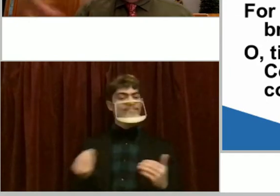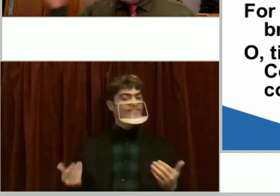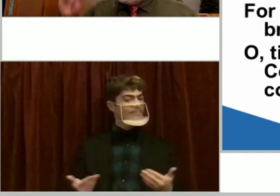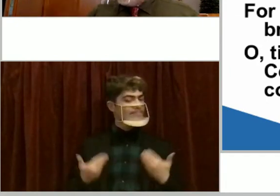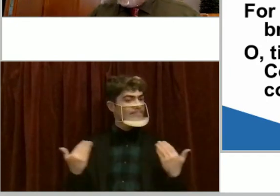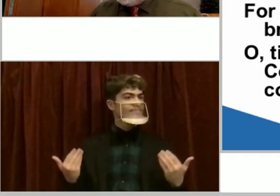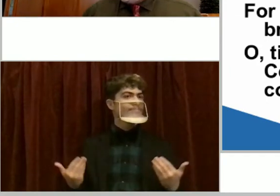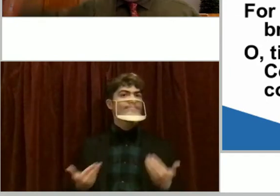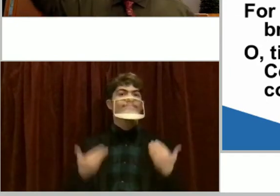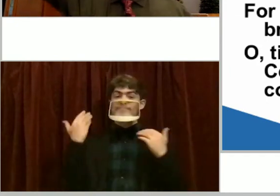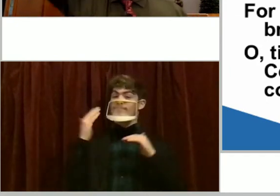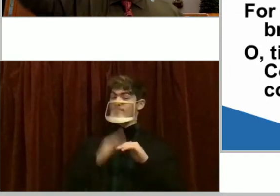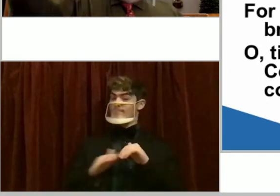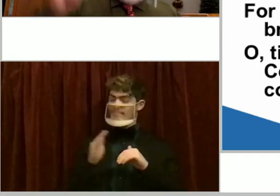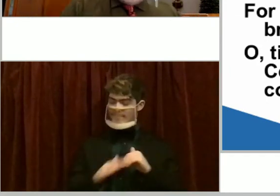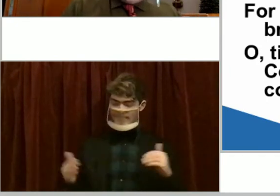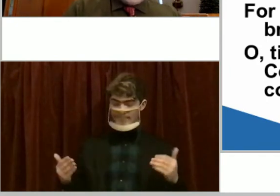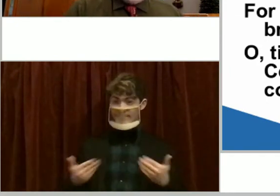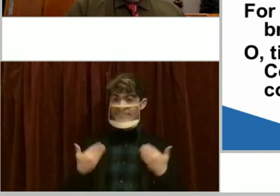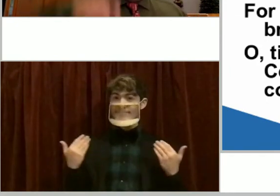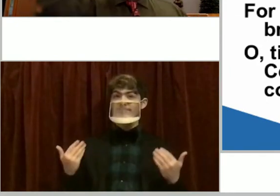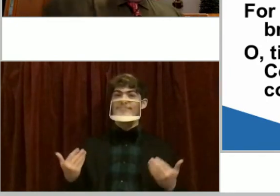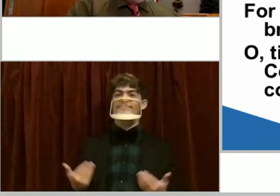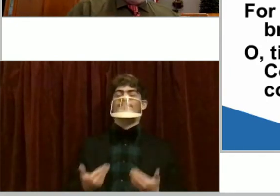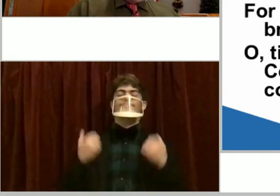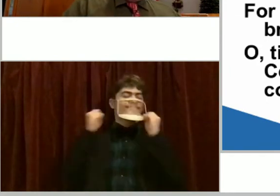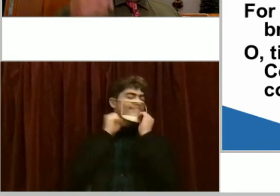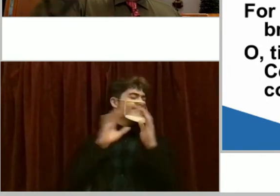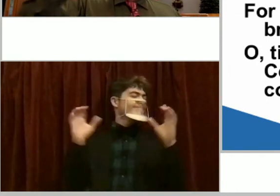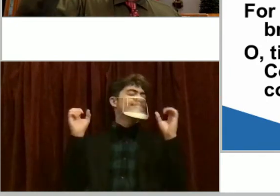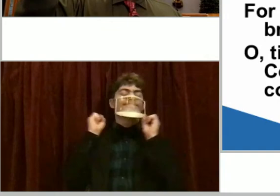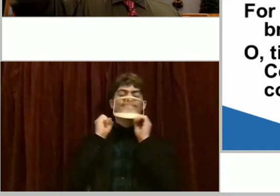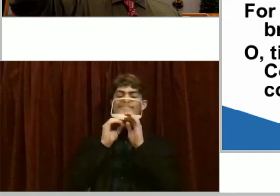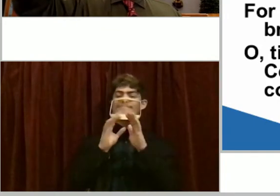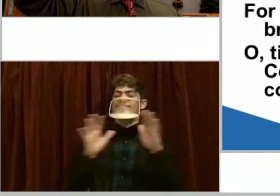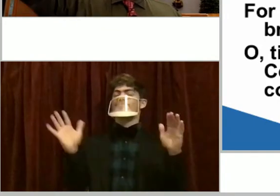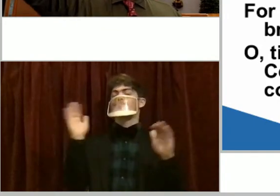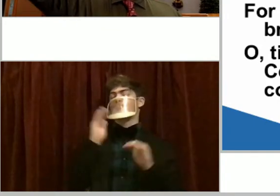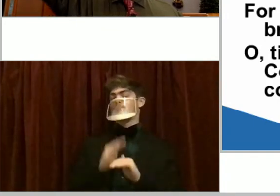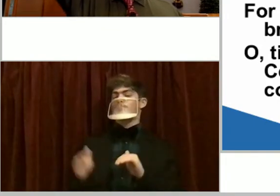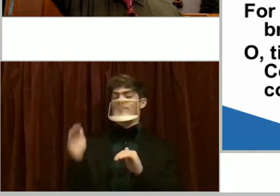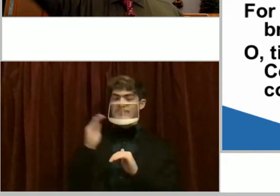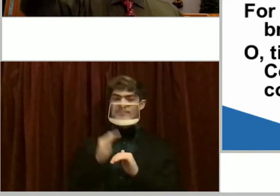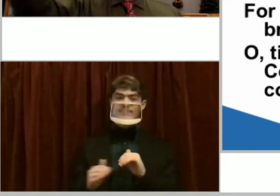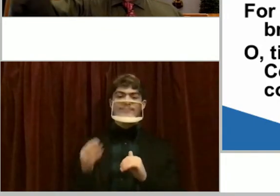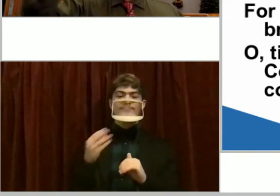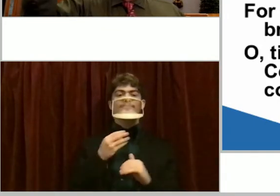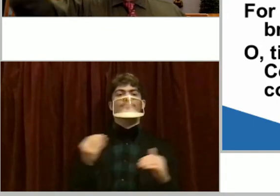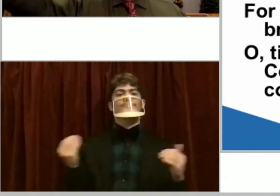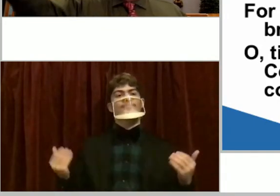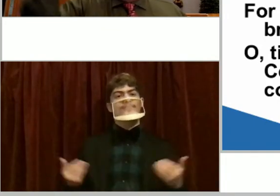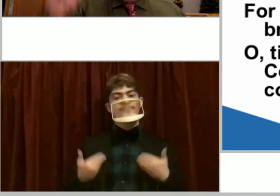comfort and joy, comfort and joy. Oh, tidings of